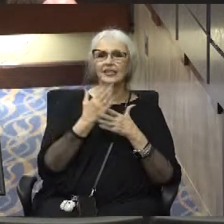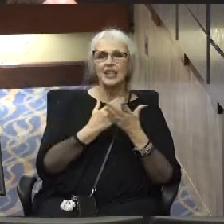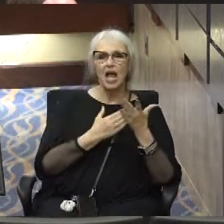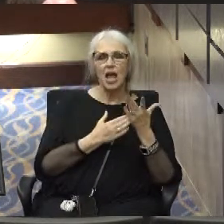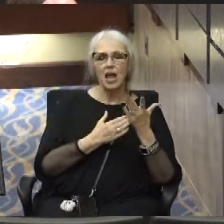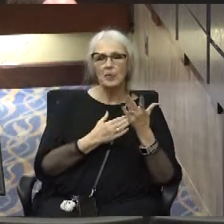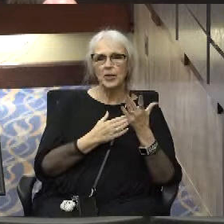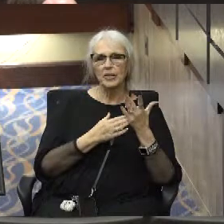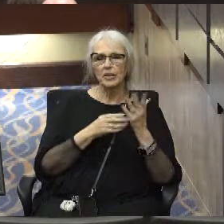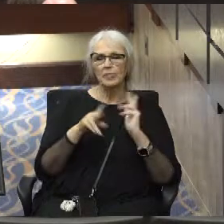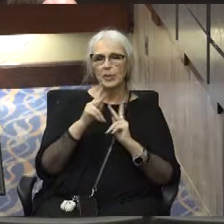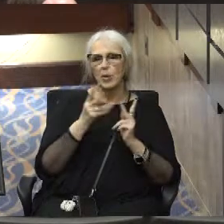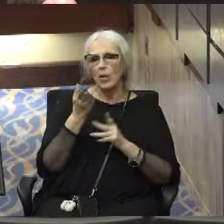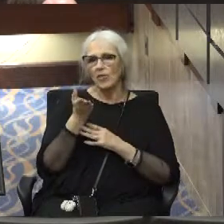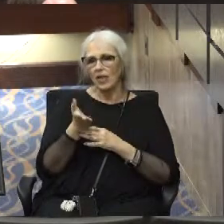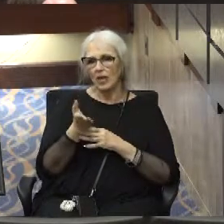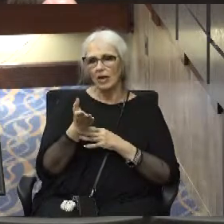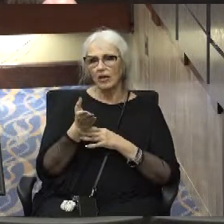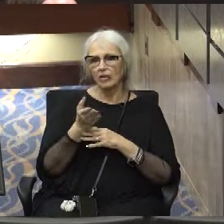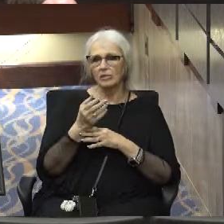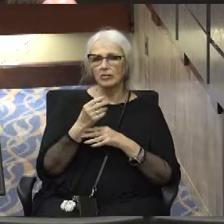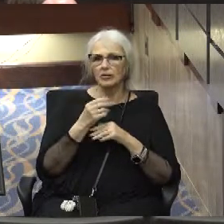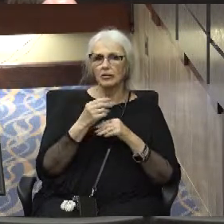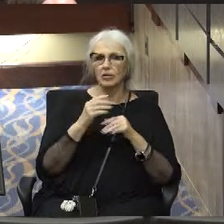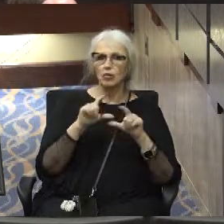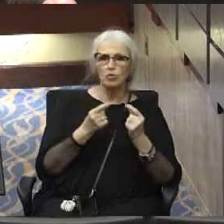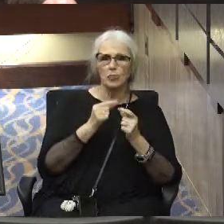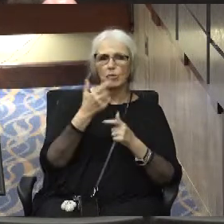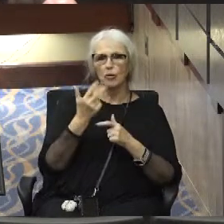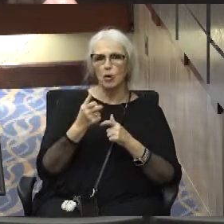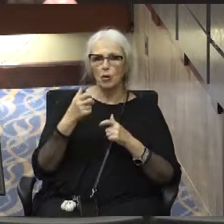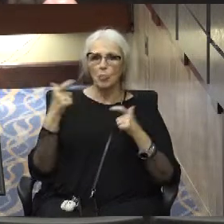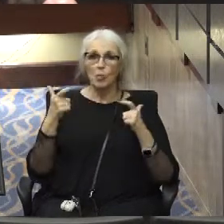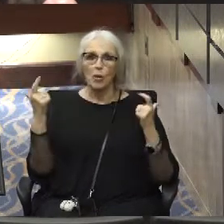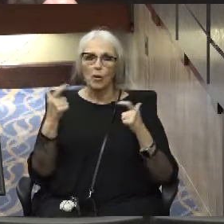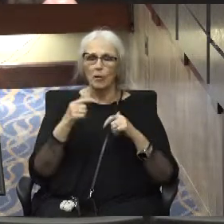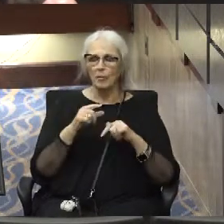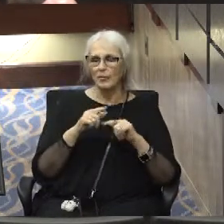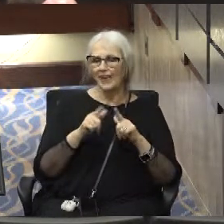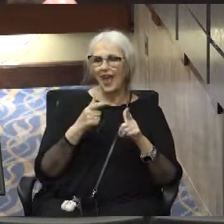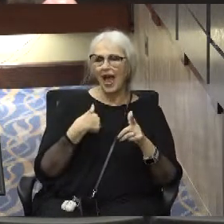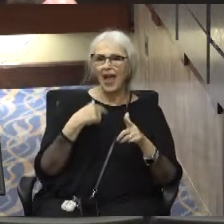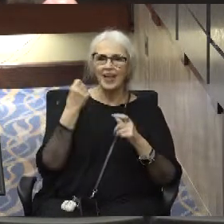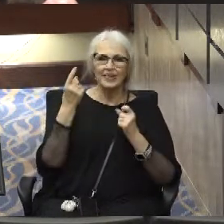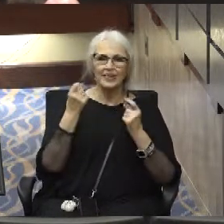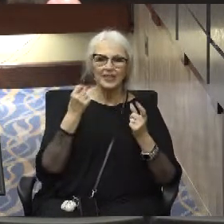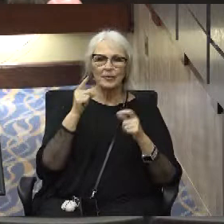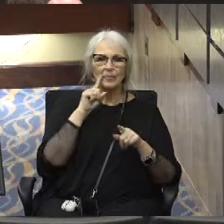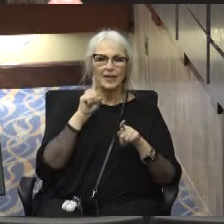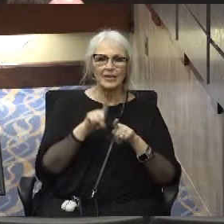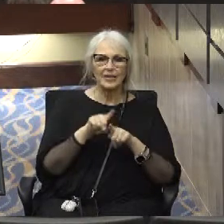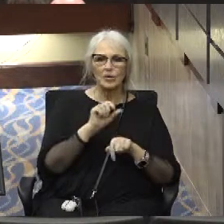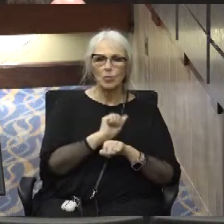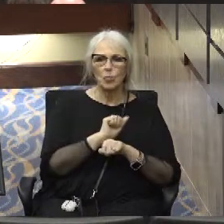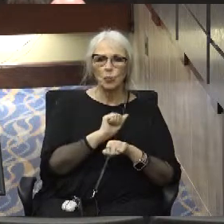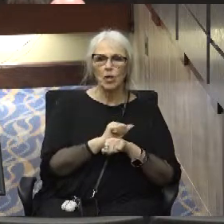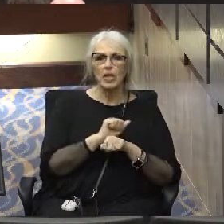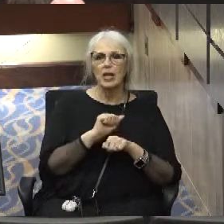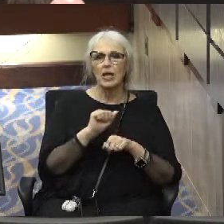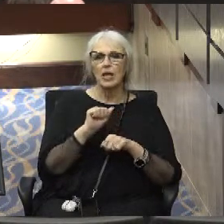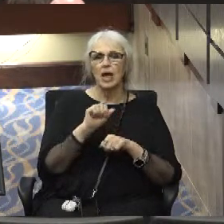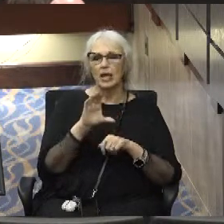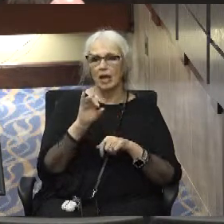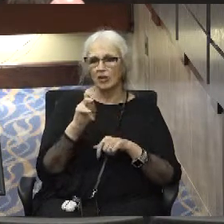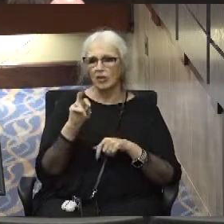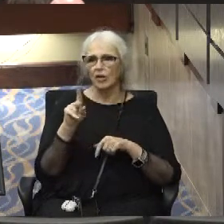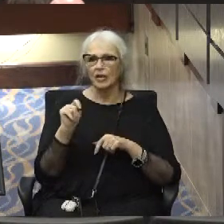there at the parade, not together in groups of 3 or larger, but in my understanding, my sister's working the Lizzo concert this fall, and so we